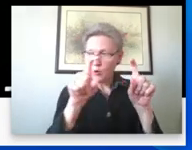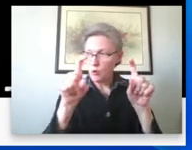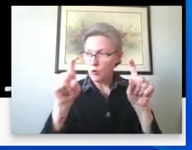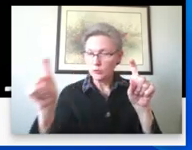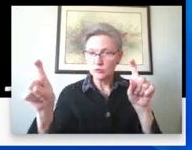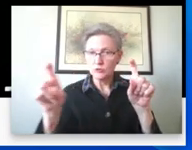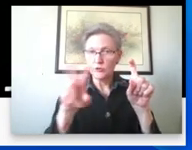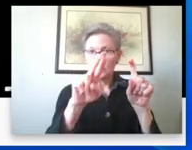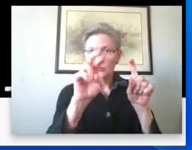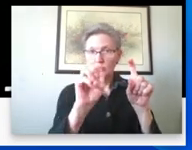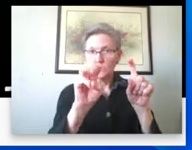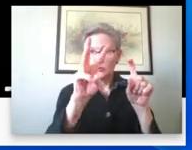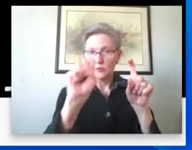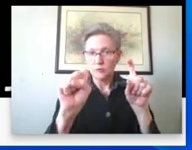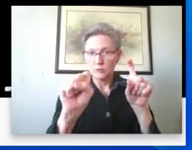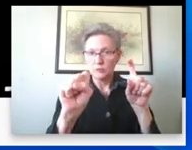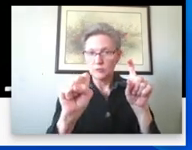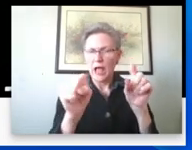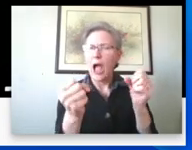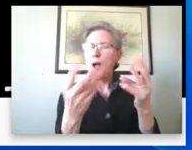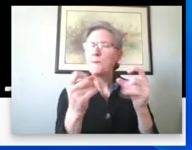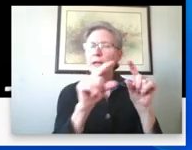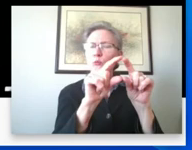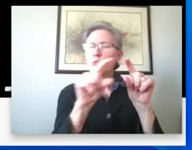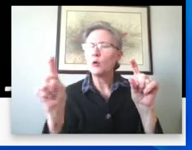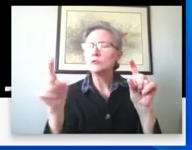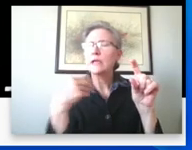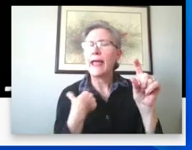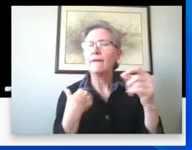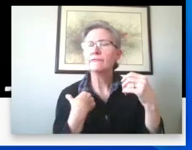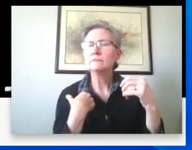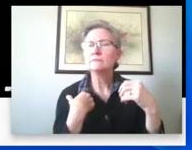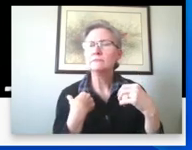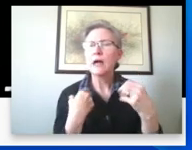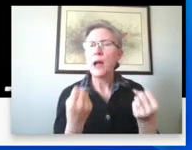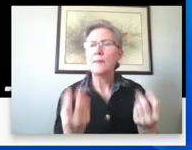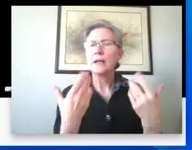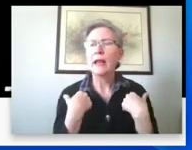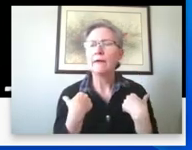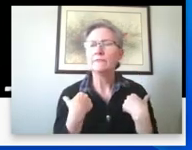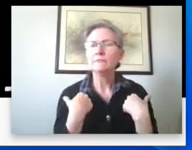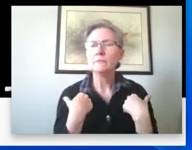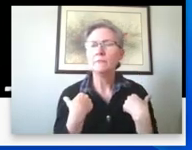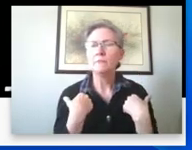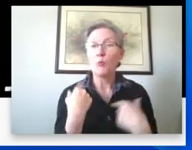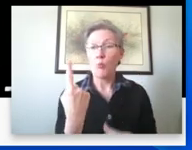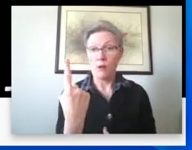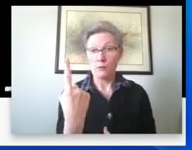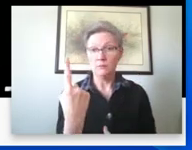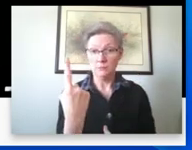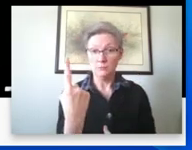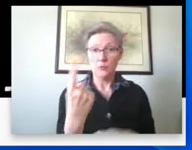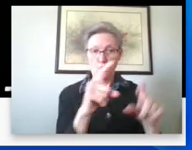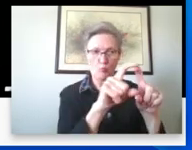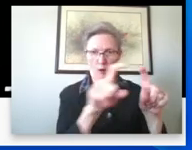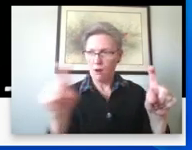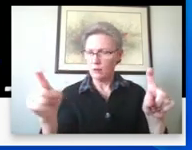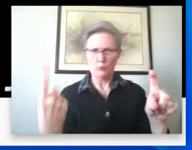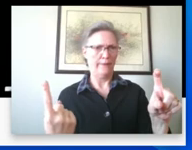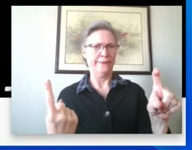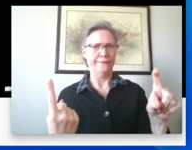way. How many rows are going this way? I only have 1